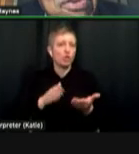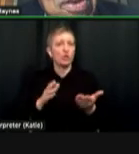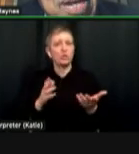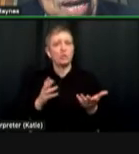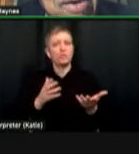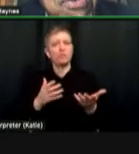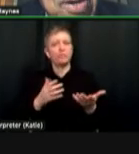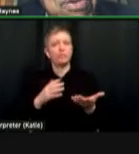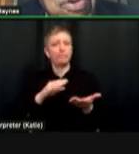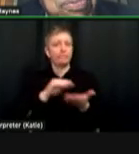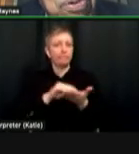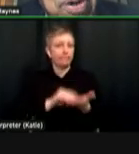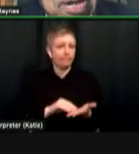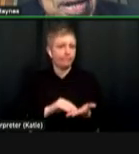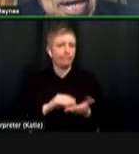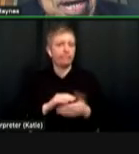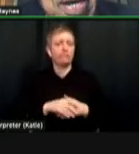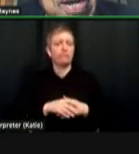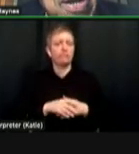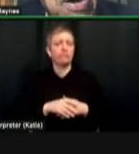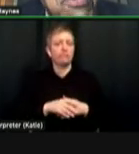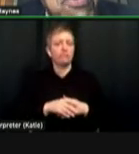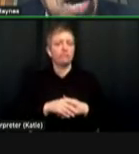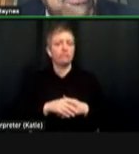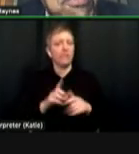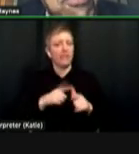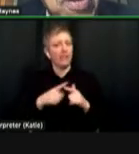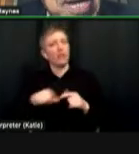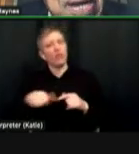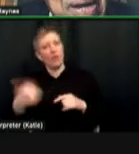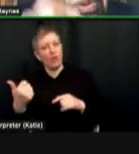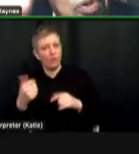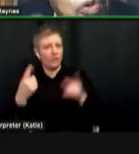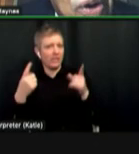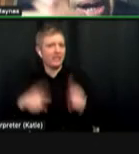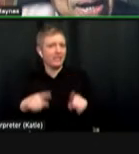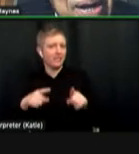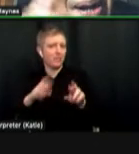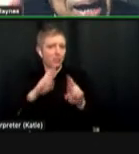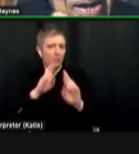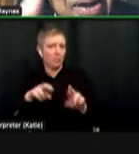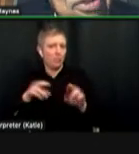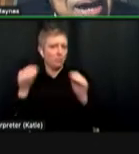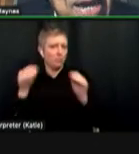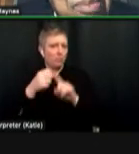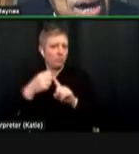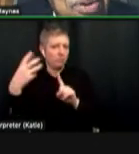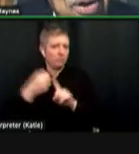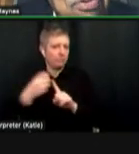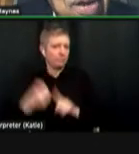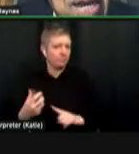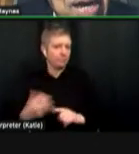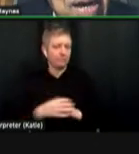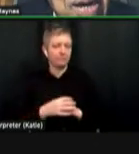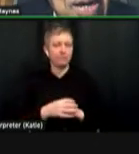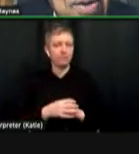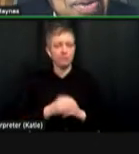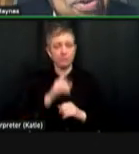I asked in the incident report. It allows the officer. And really, a lot of this came out of